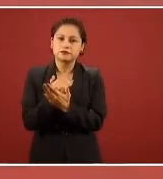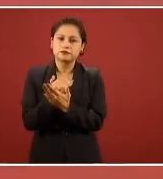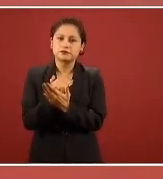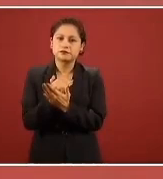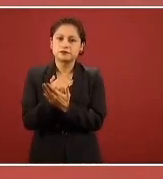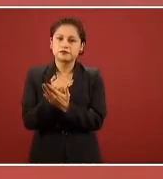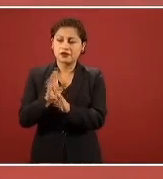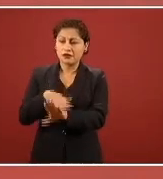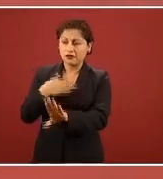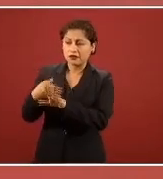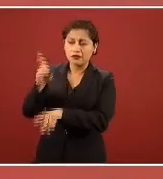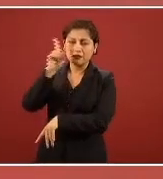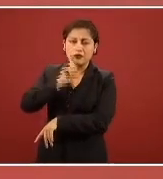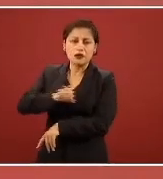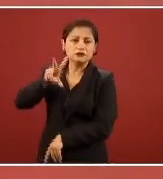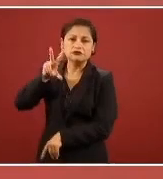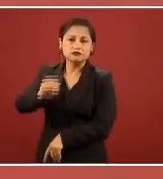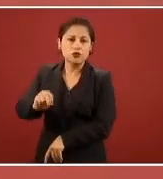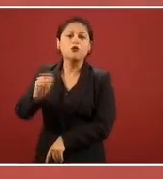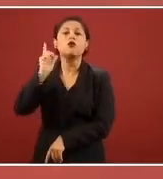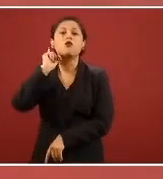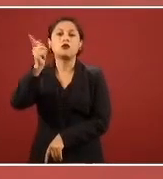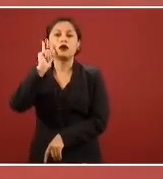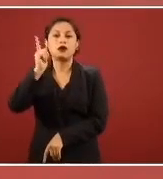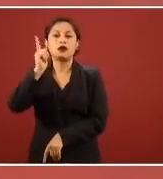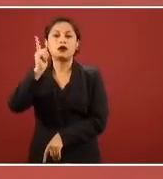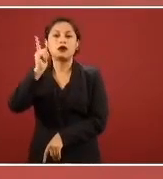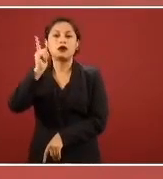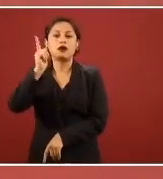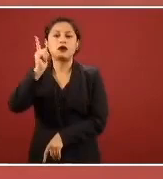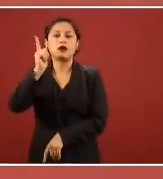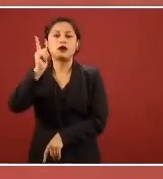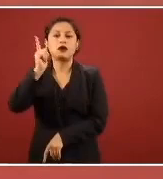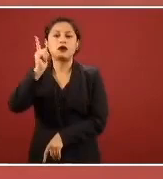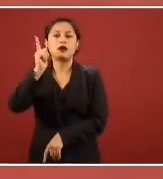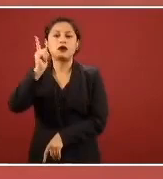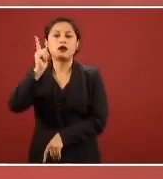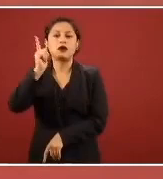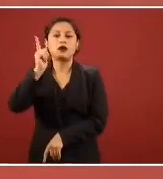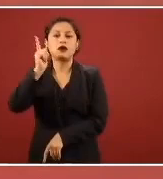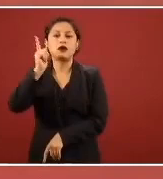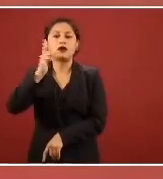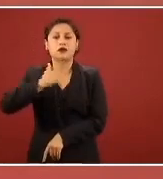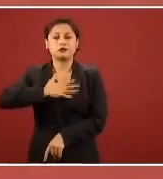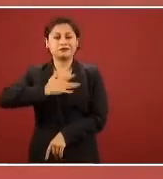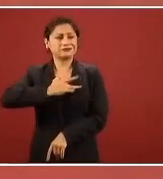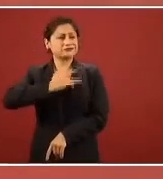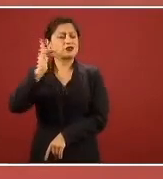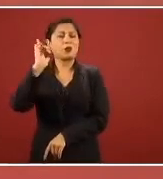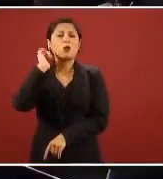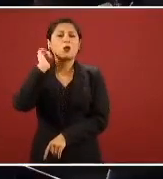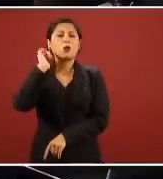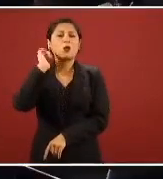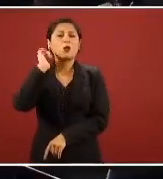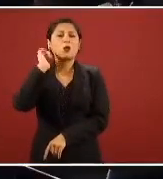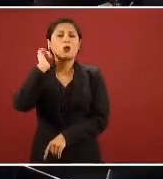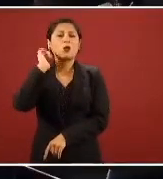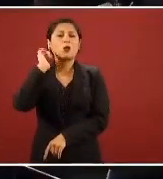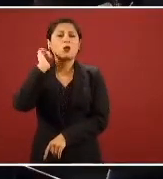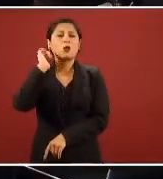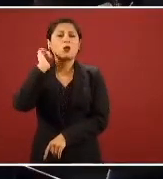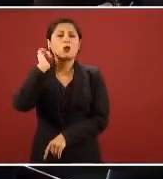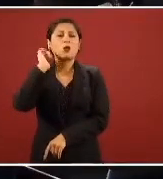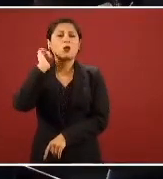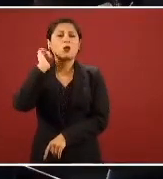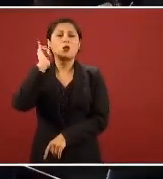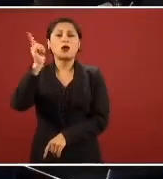them. Eso es lo que yo deseo. That is what I desire. En eso estoy. And that is what